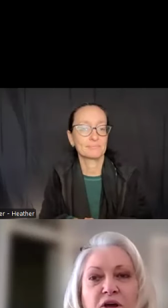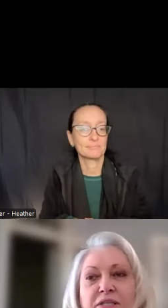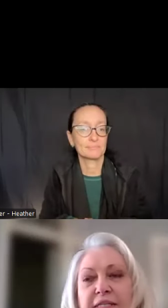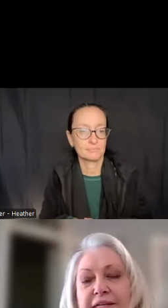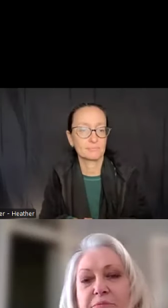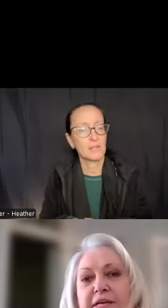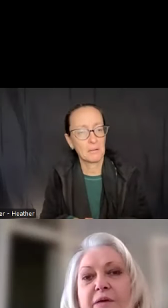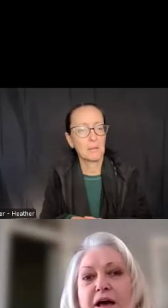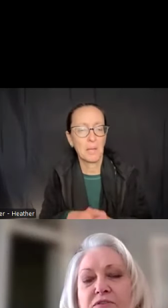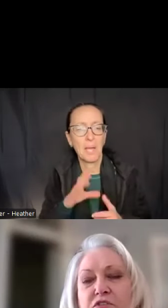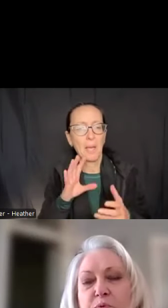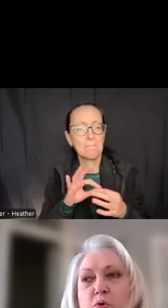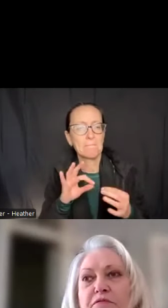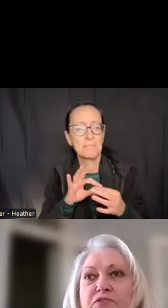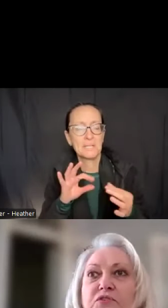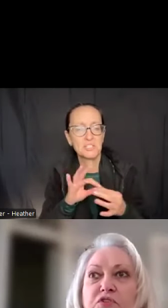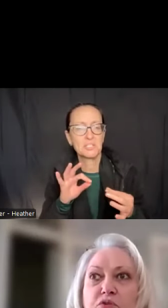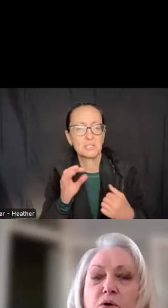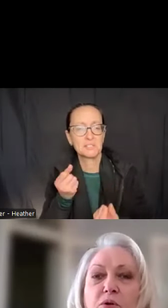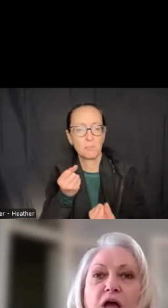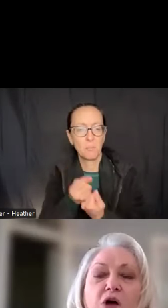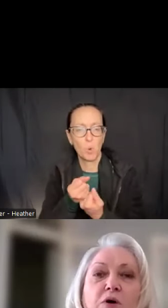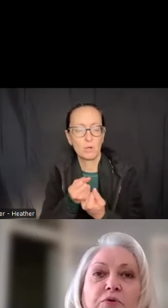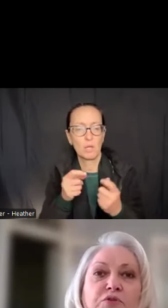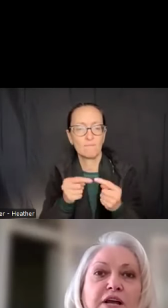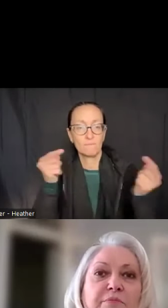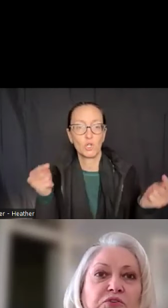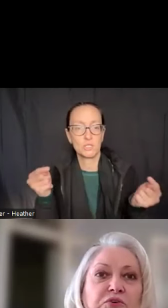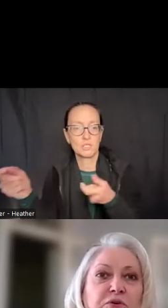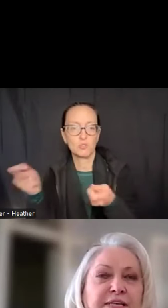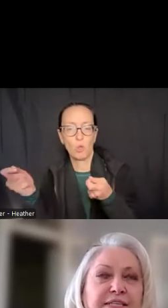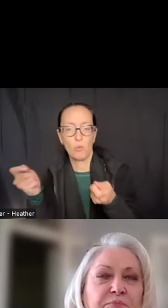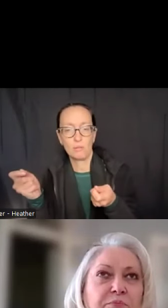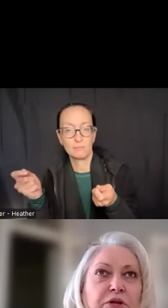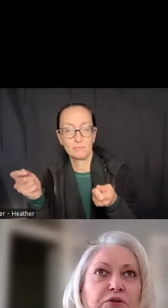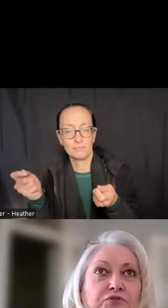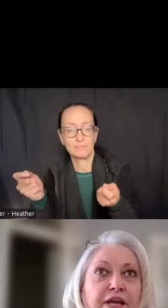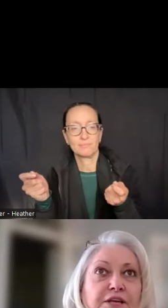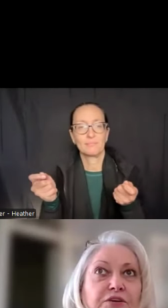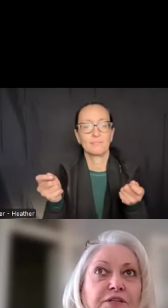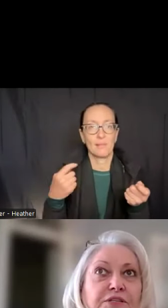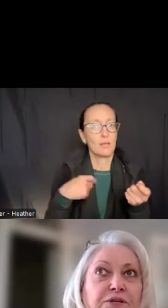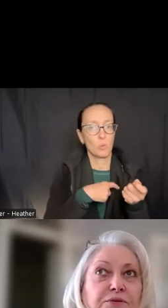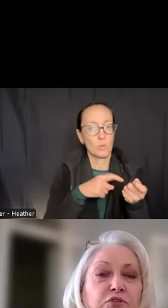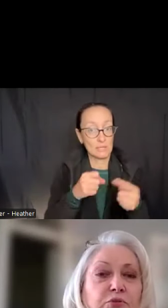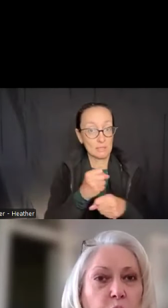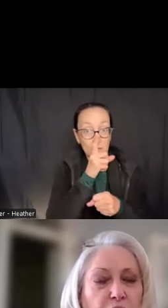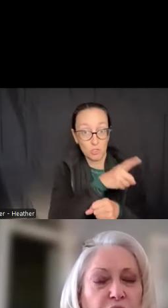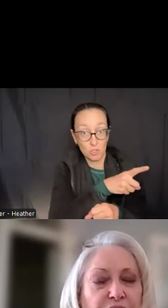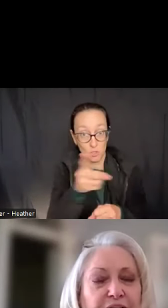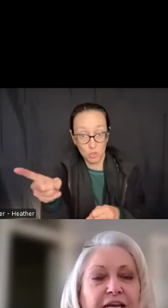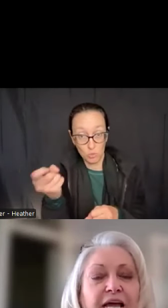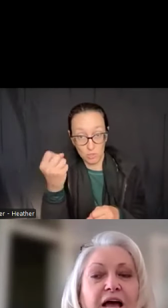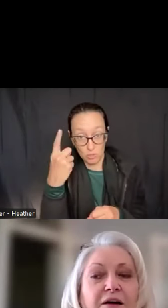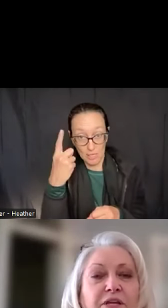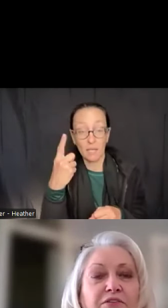Okay, we've talked a little bit about support versus control. What we're trying to make sure is that people understand that you can still